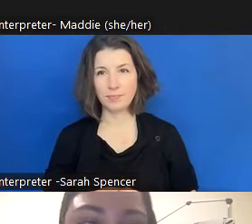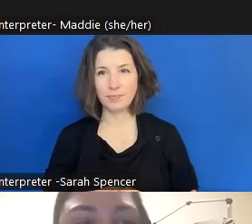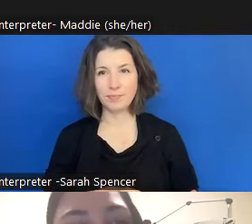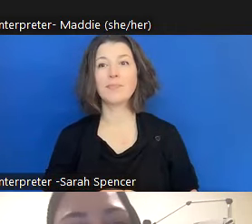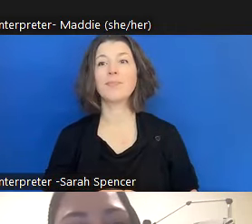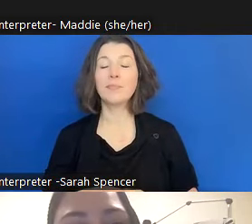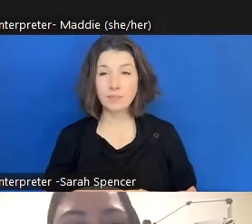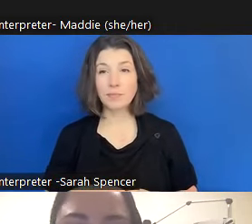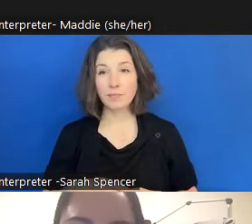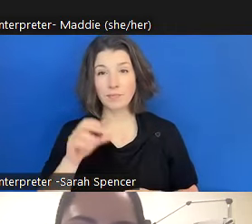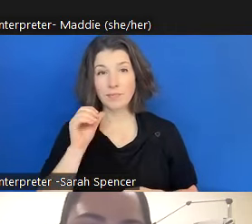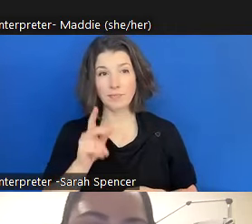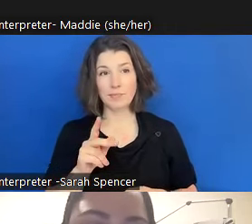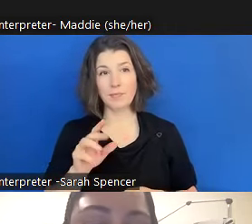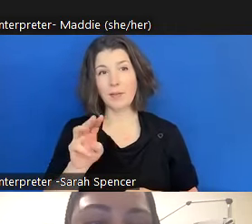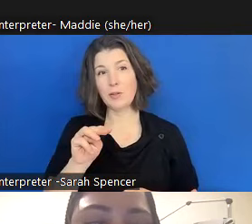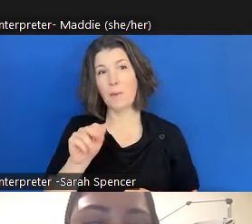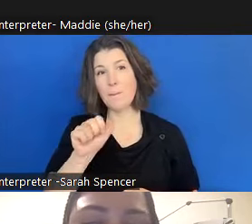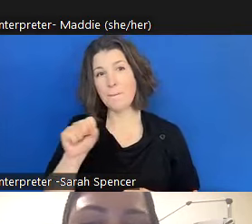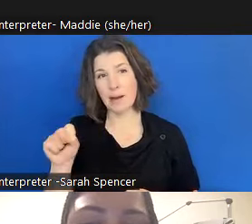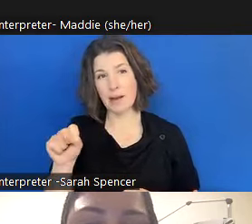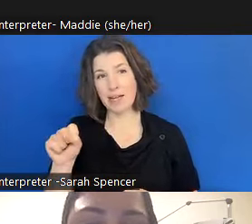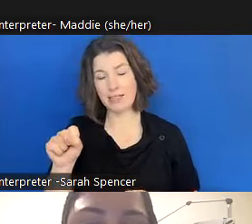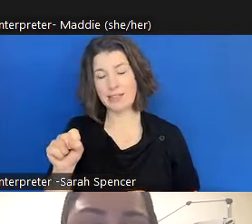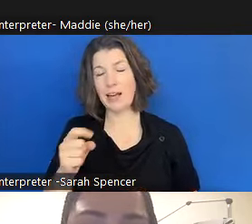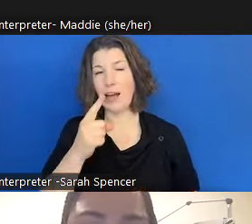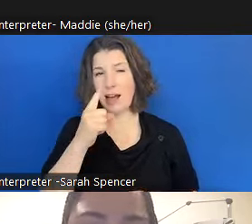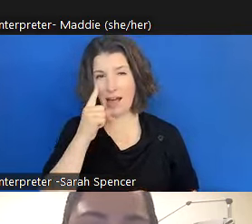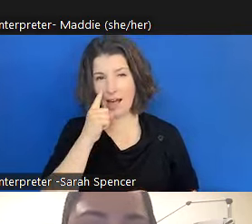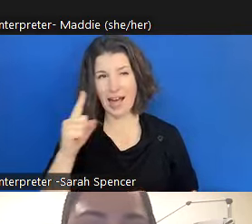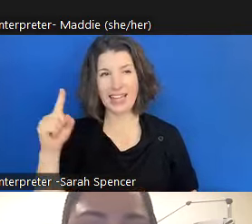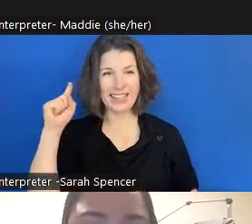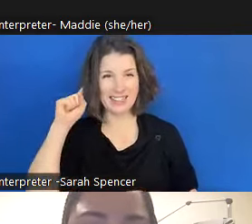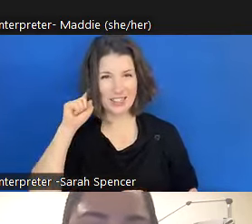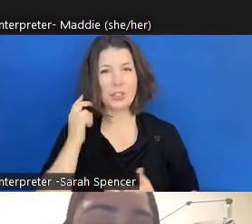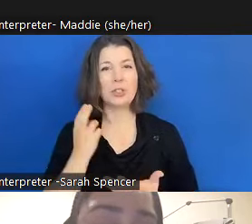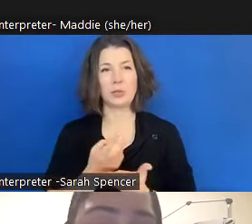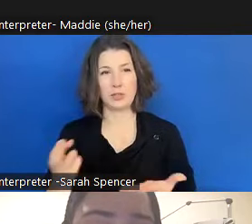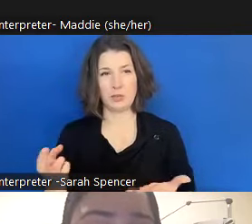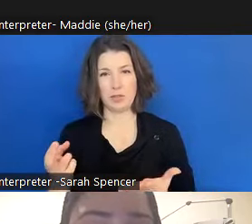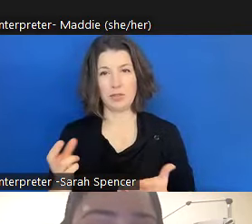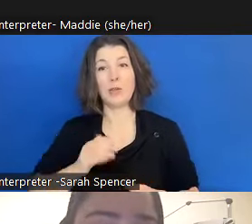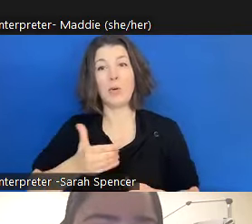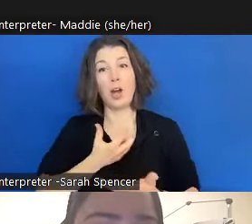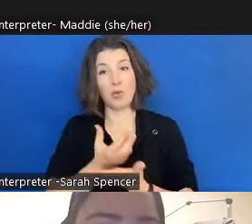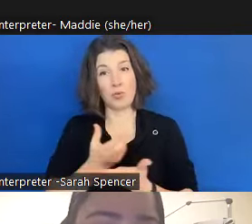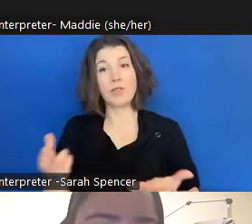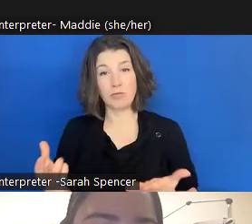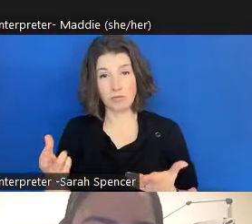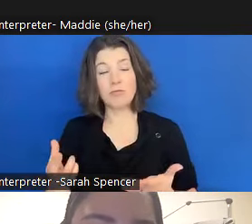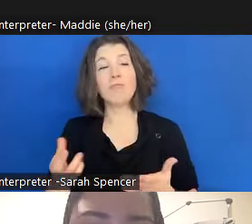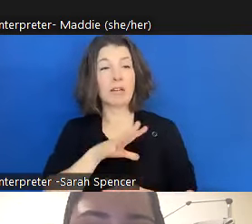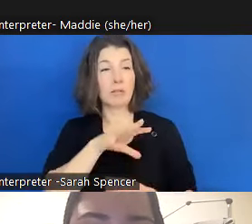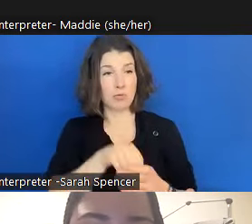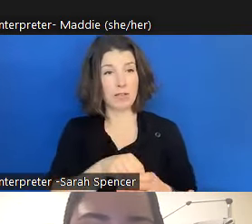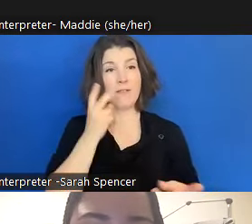okay, so Mass Pioneer resources. Mass Pioneer so our resources include vision